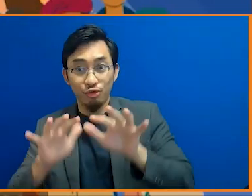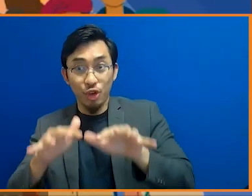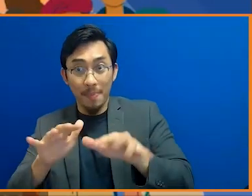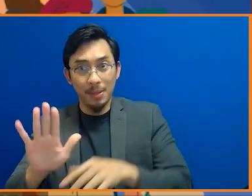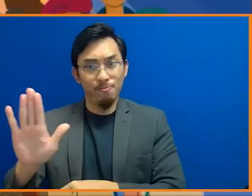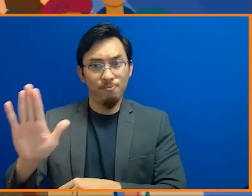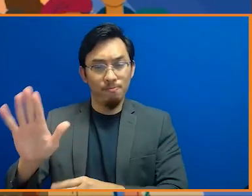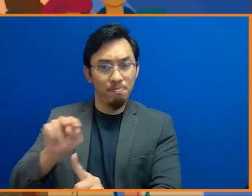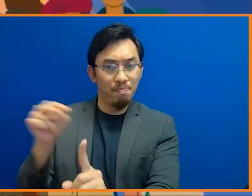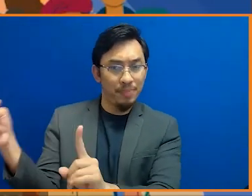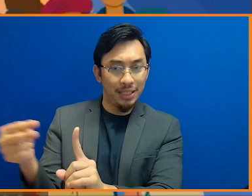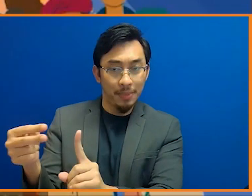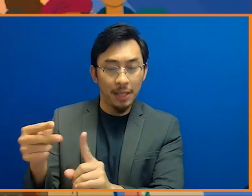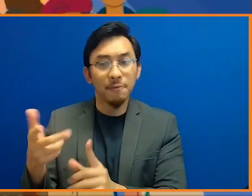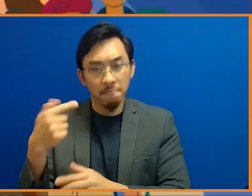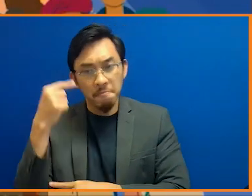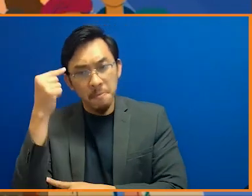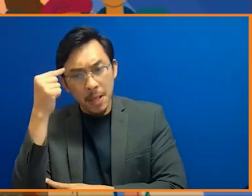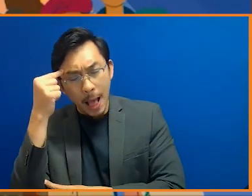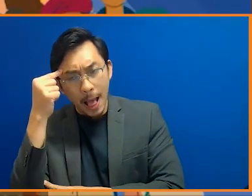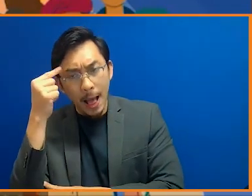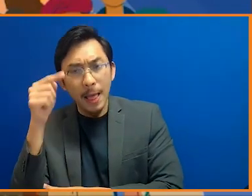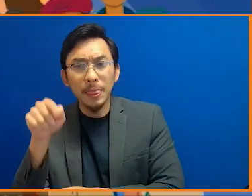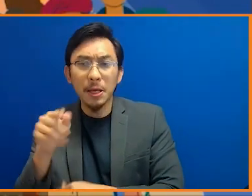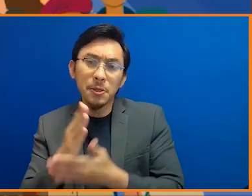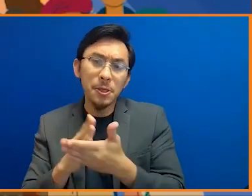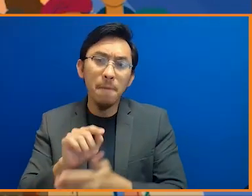and tsunami. I think someone chat.